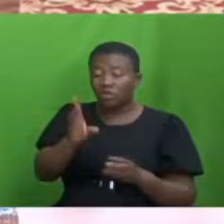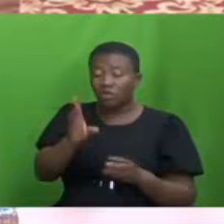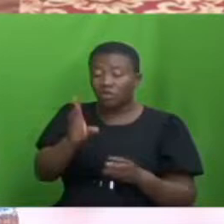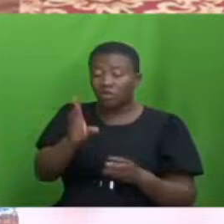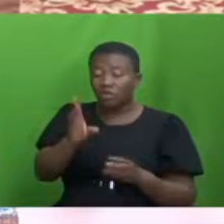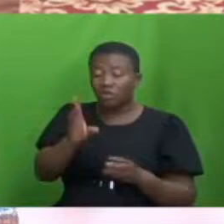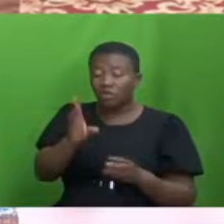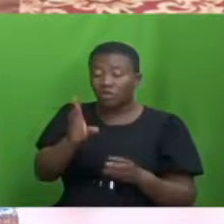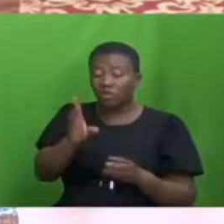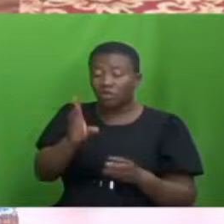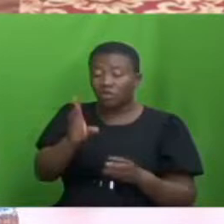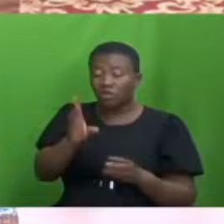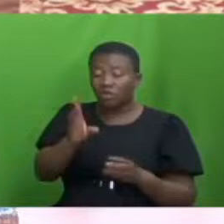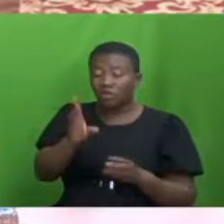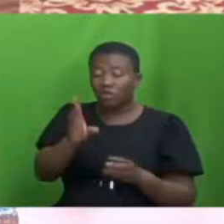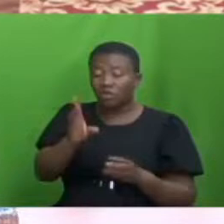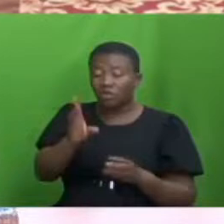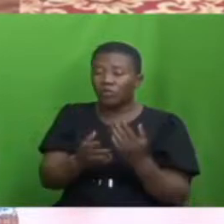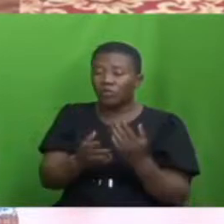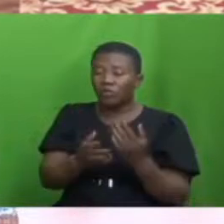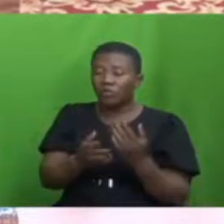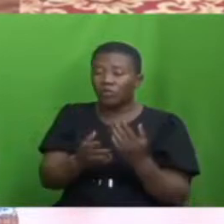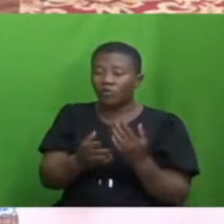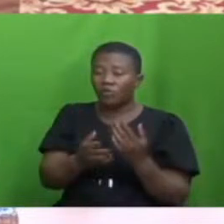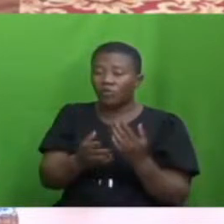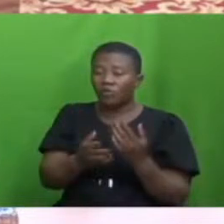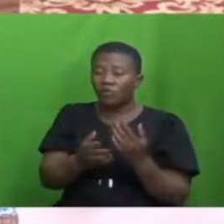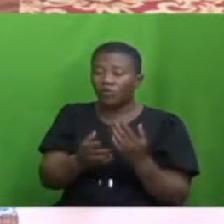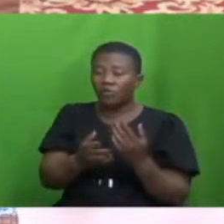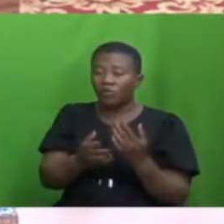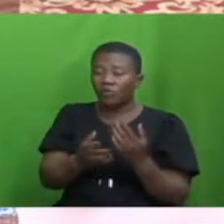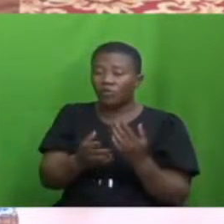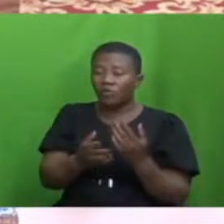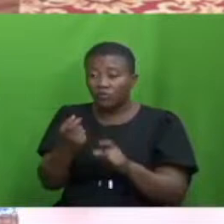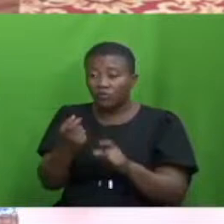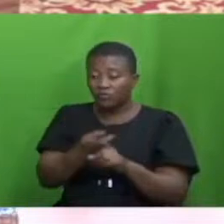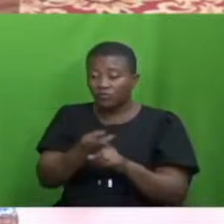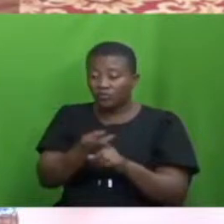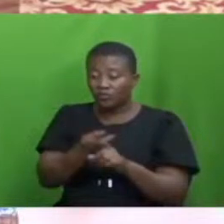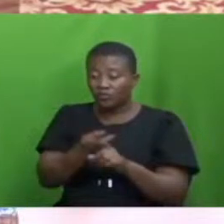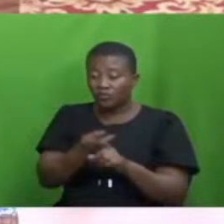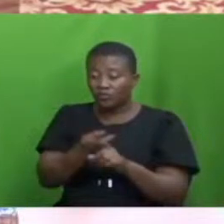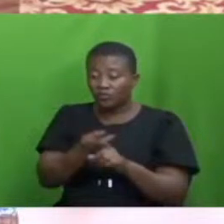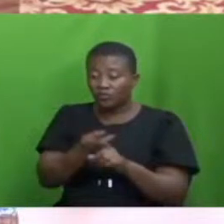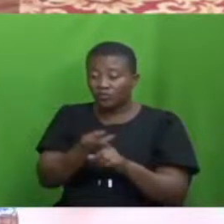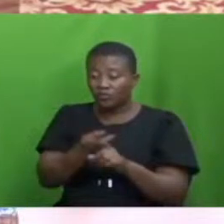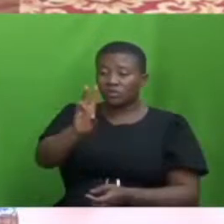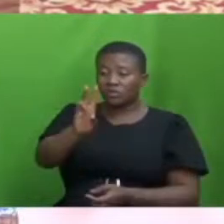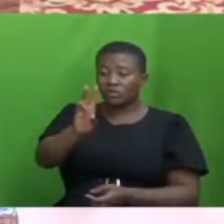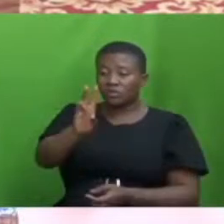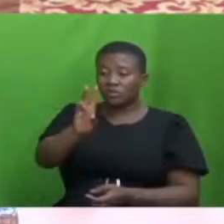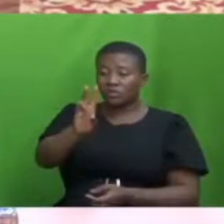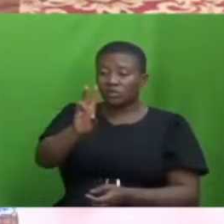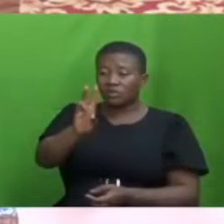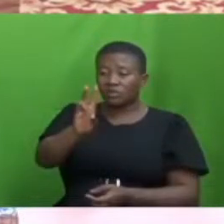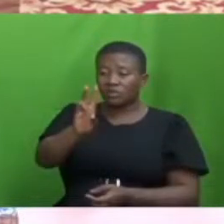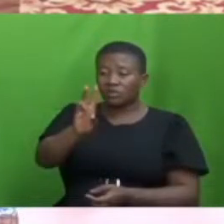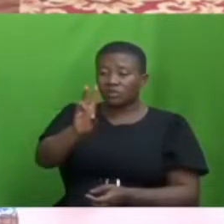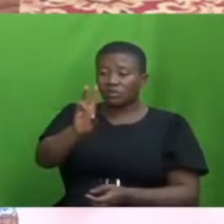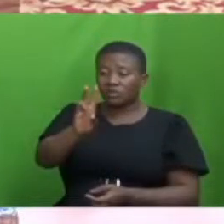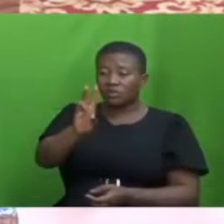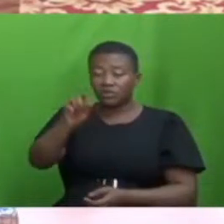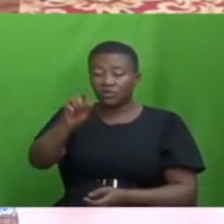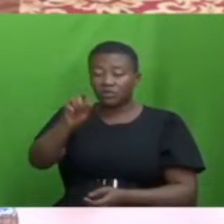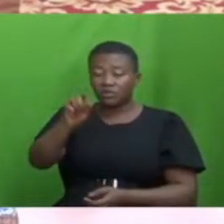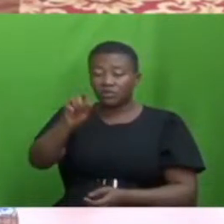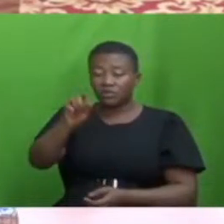the appropriation has been revised from Ghana cedis 227.7 billion as presented and approved